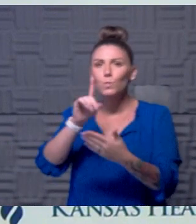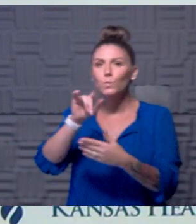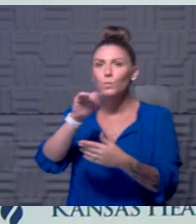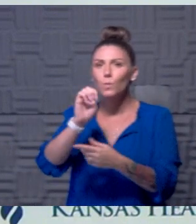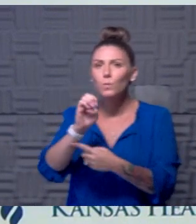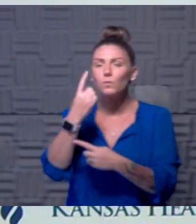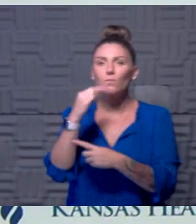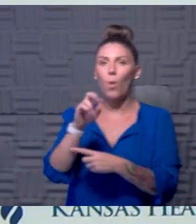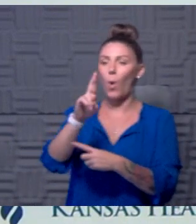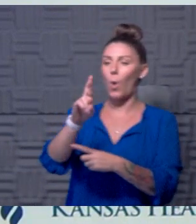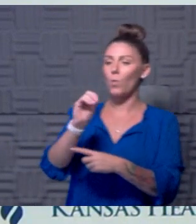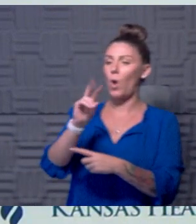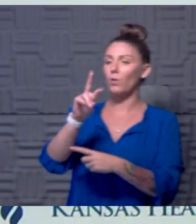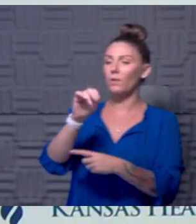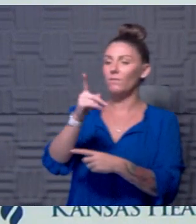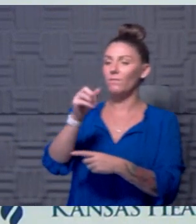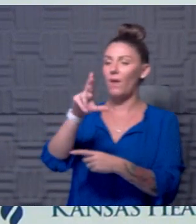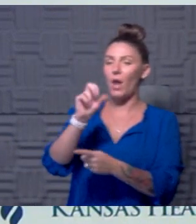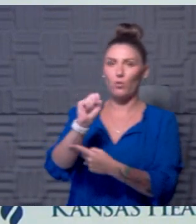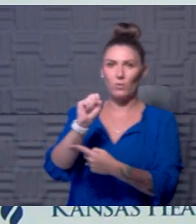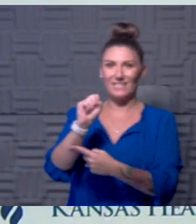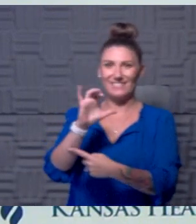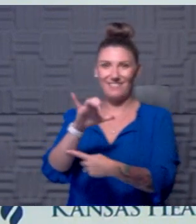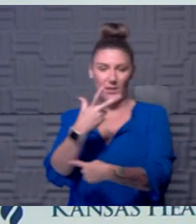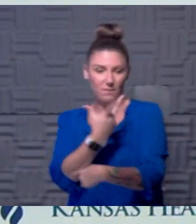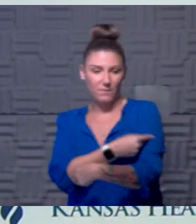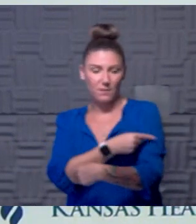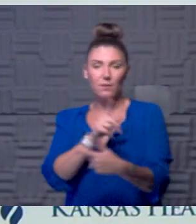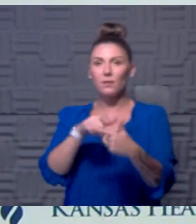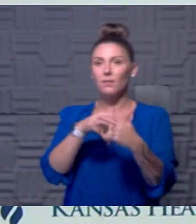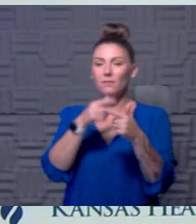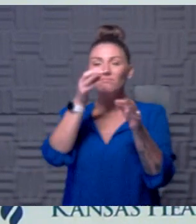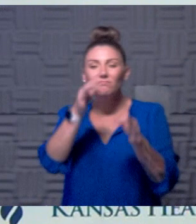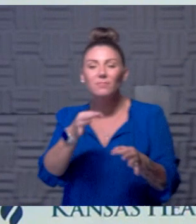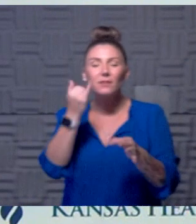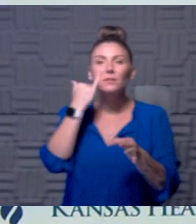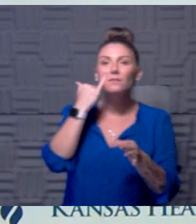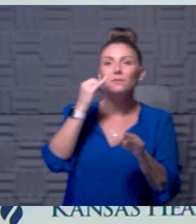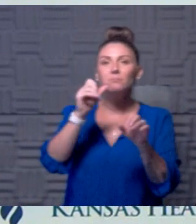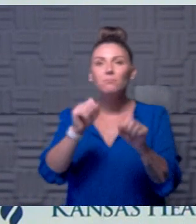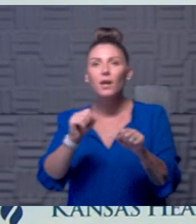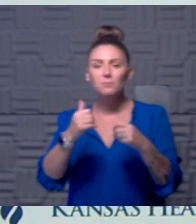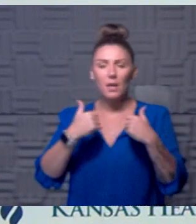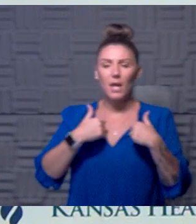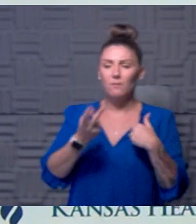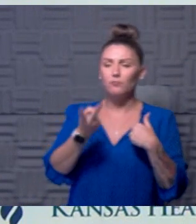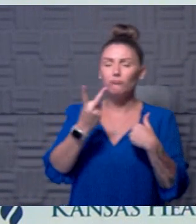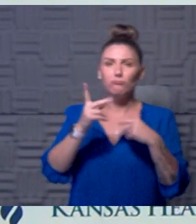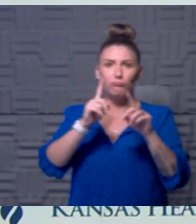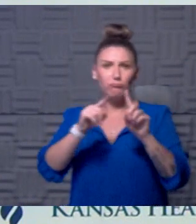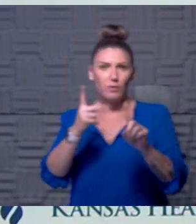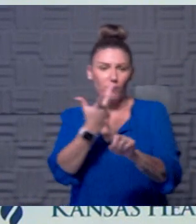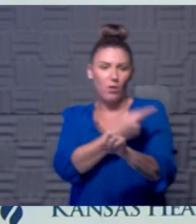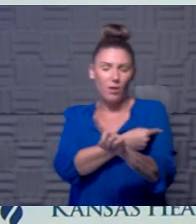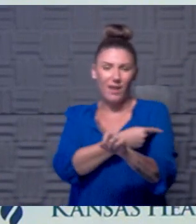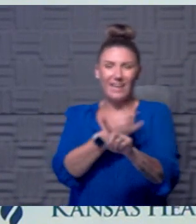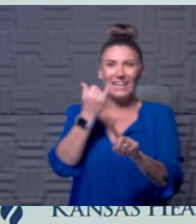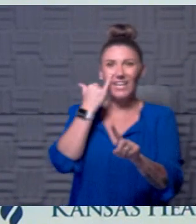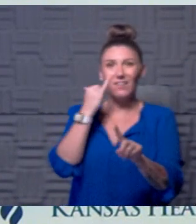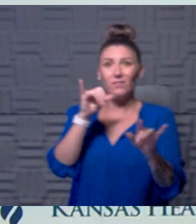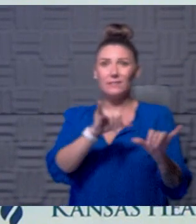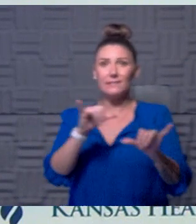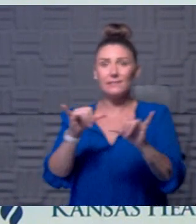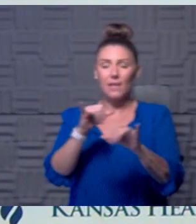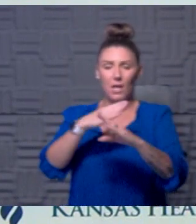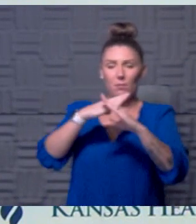rotavirus vaccine. And then we can determine if it's possible to get 2 different vaccines and if they're just as immunogenic or if